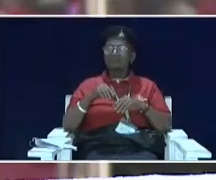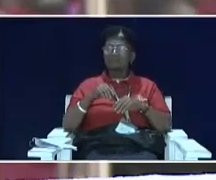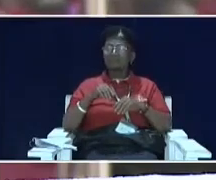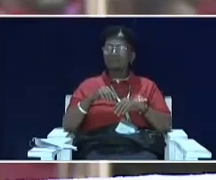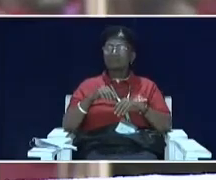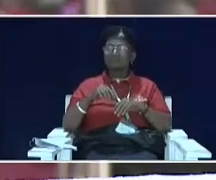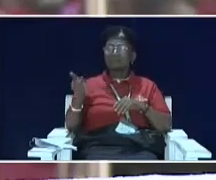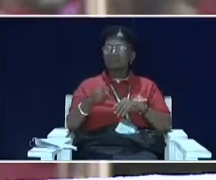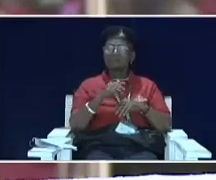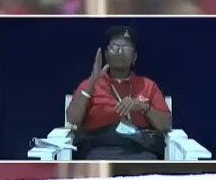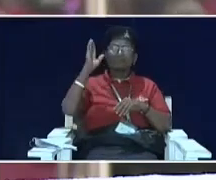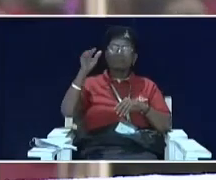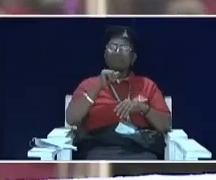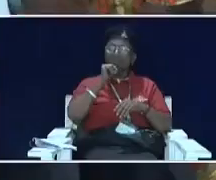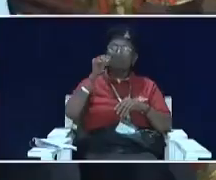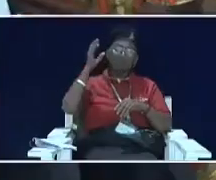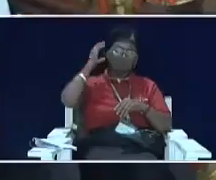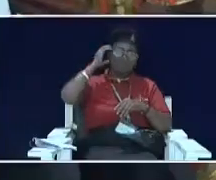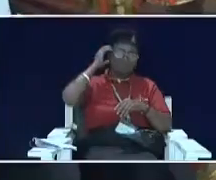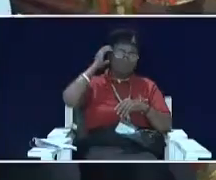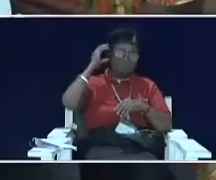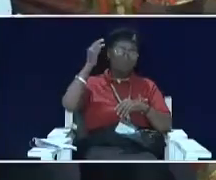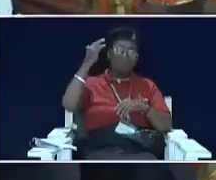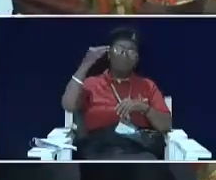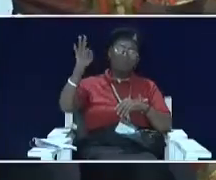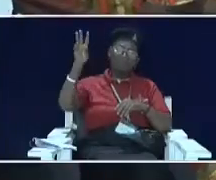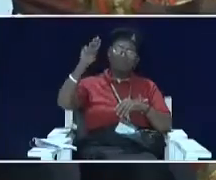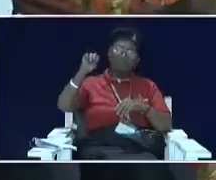you won't hear of them again.